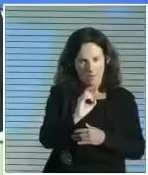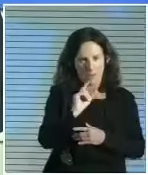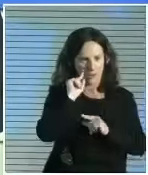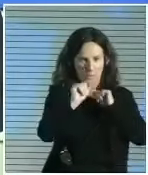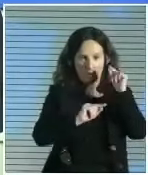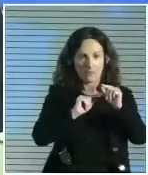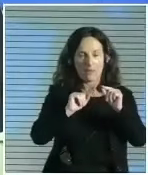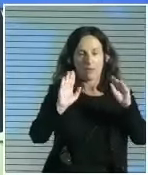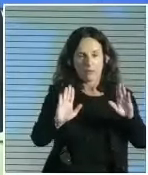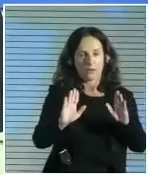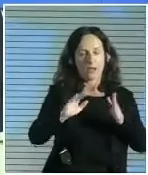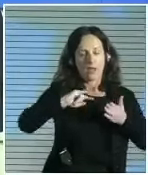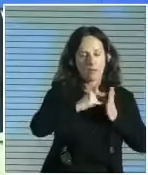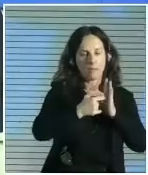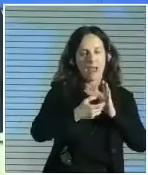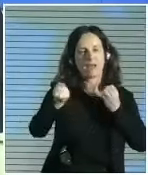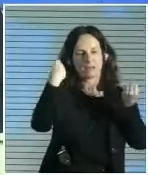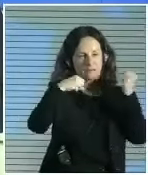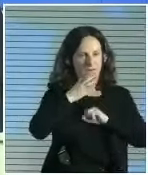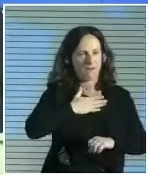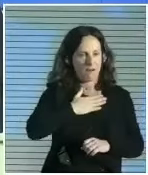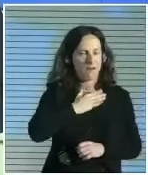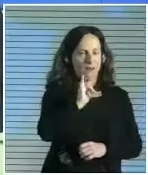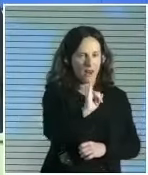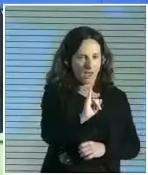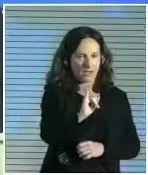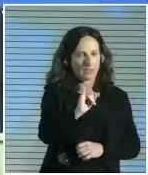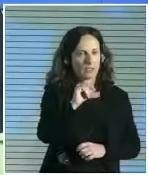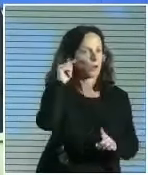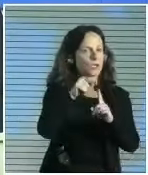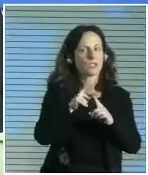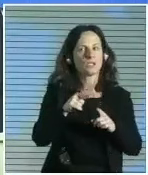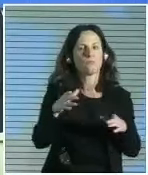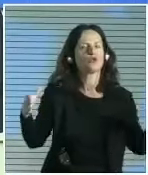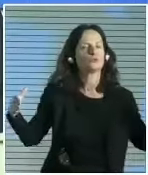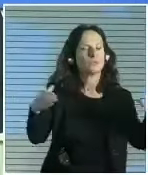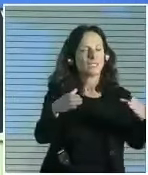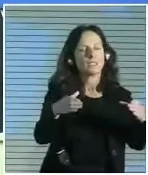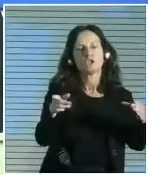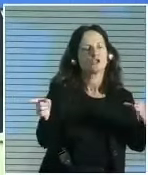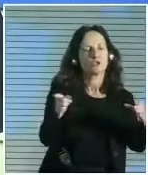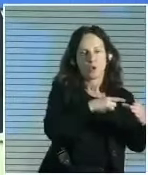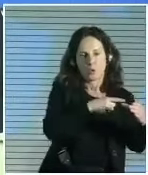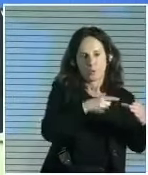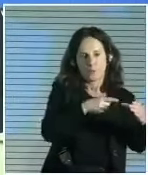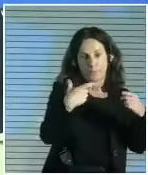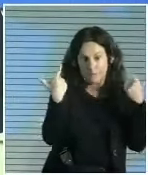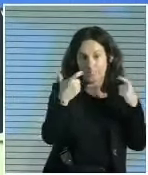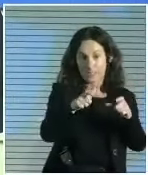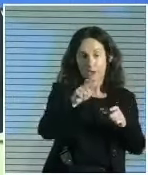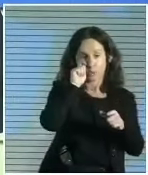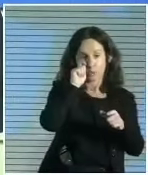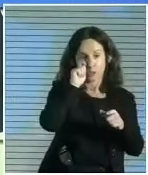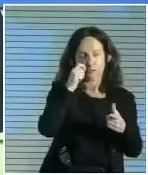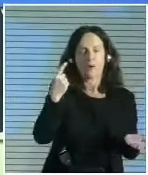set for the whole sector. We know that the commitment of the